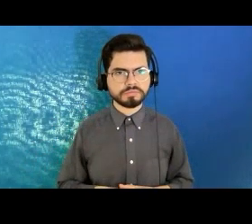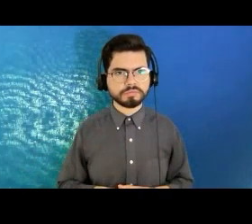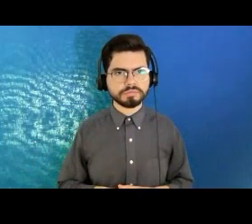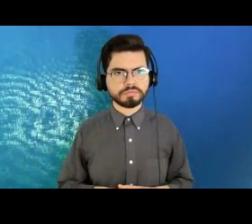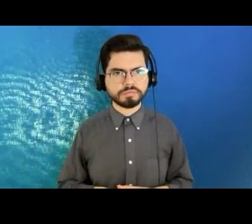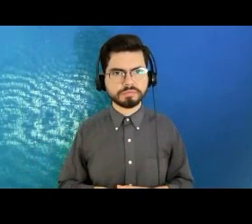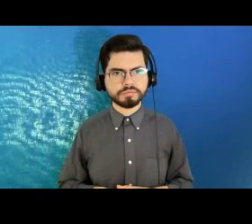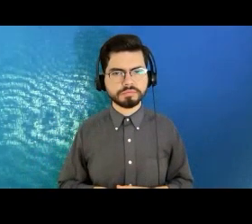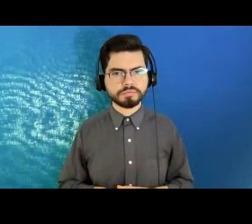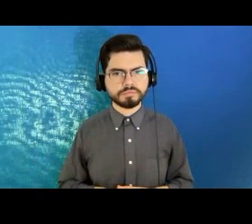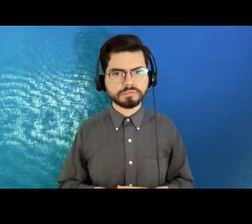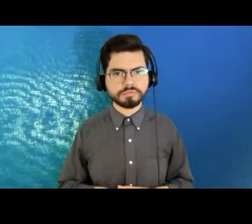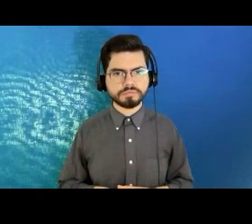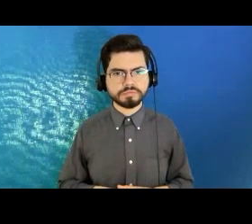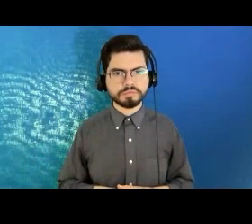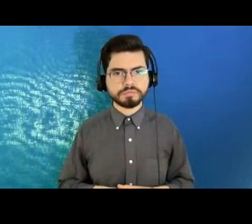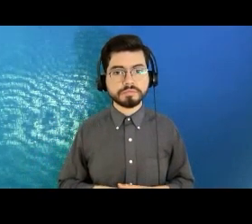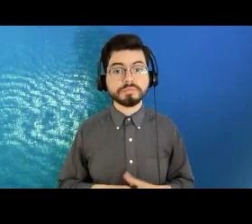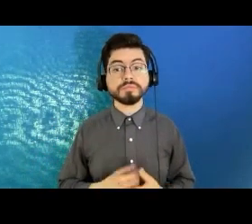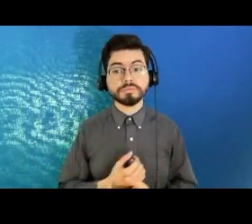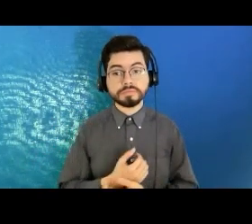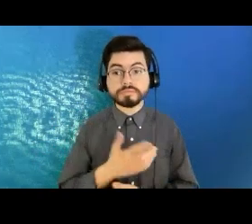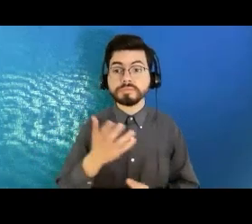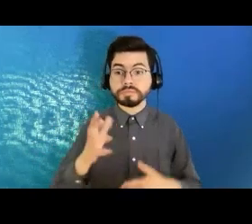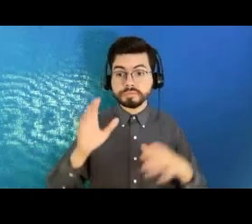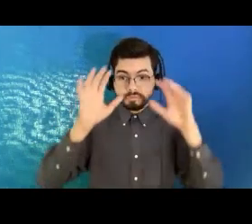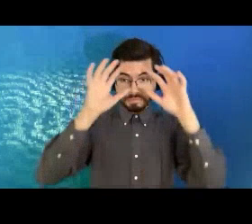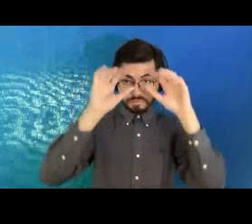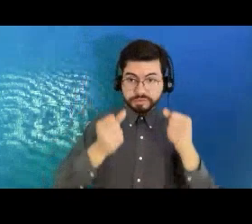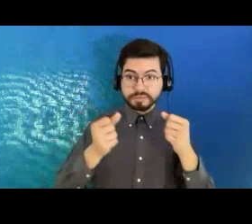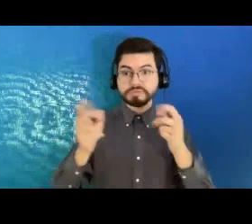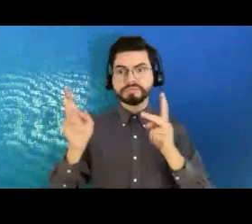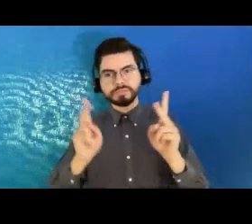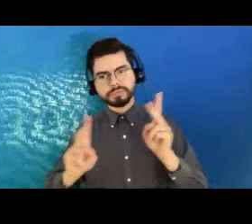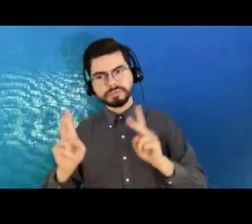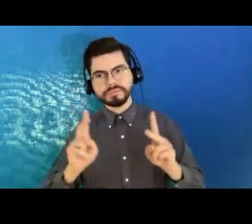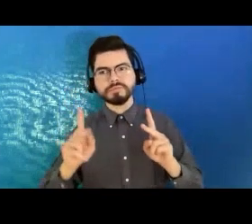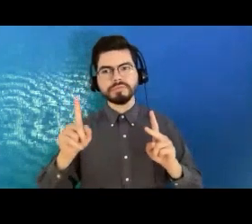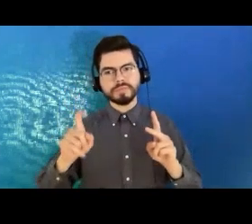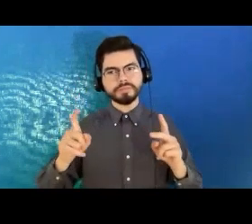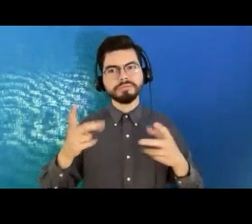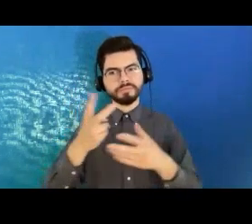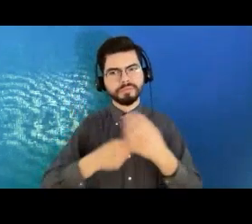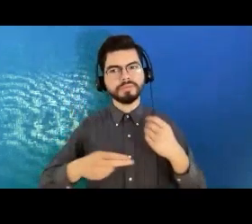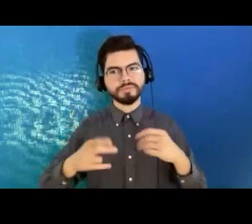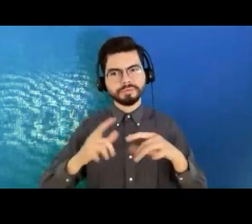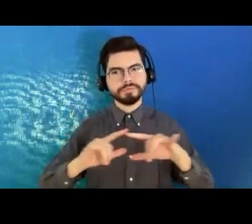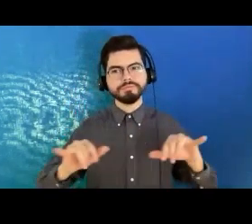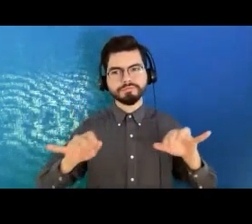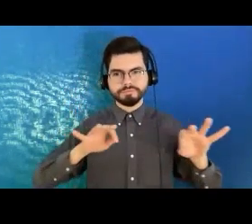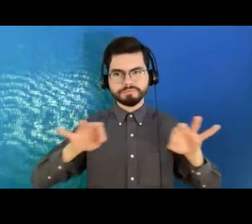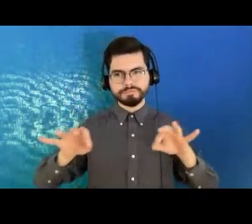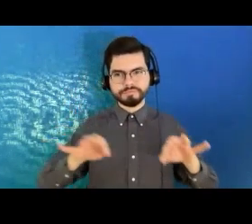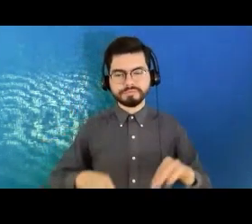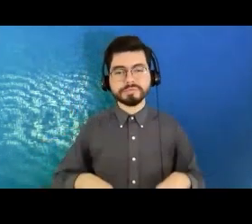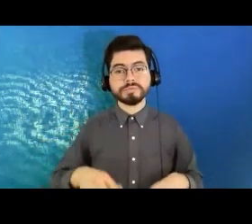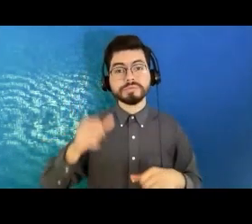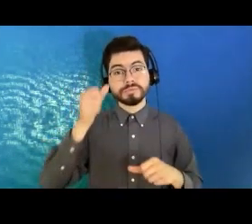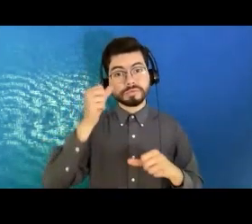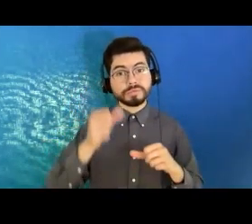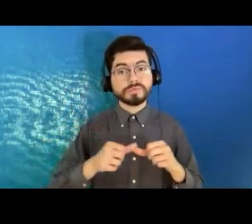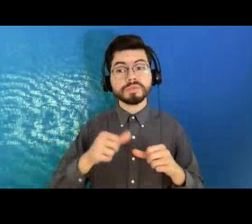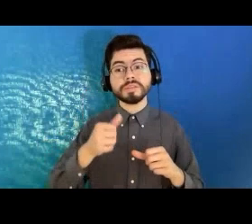But it does also, you know, you can't talk about bison without talking about people. We talked about the extermination in the late 1800s,